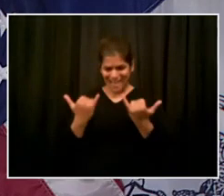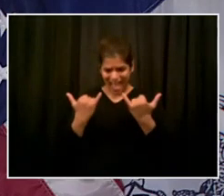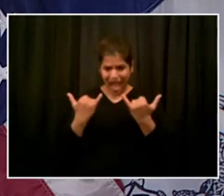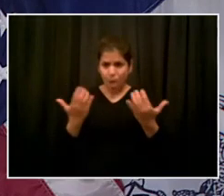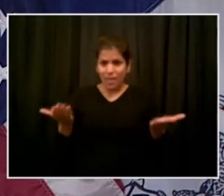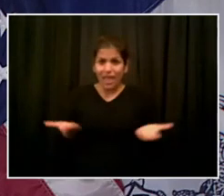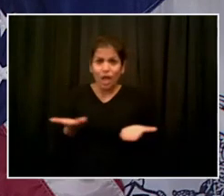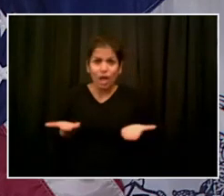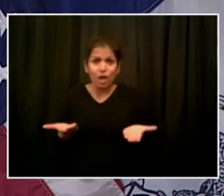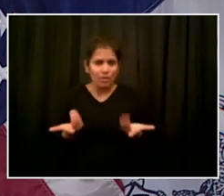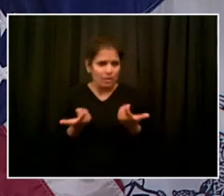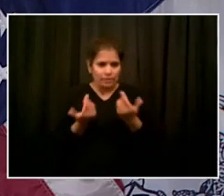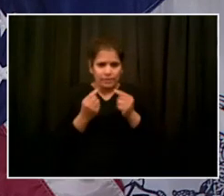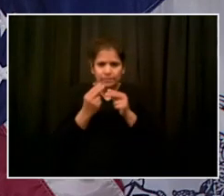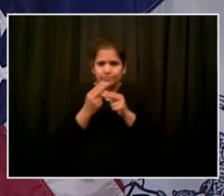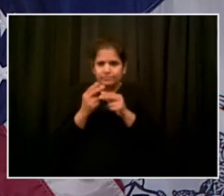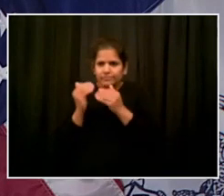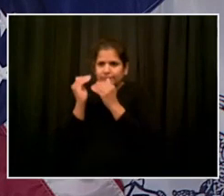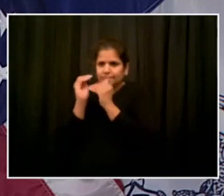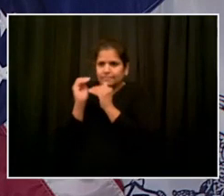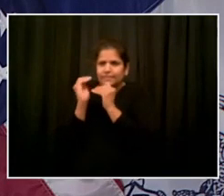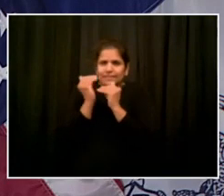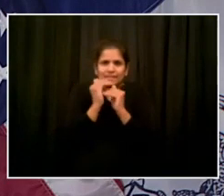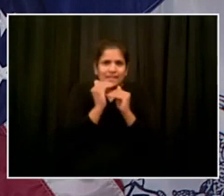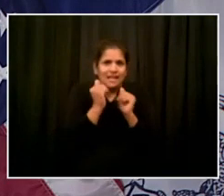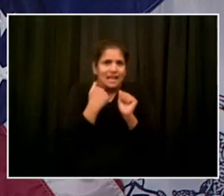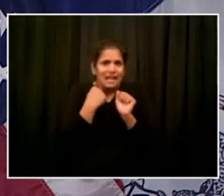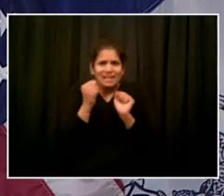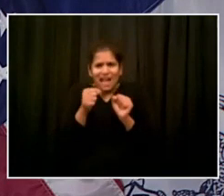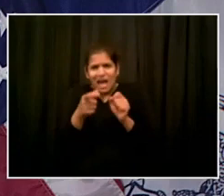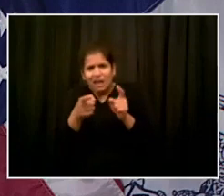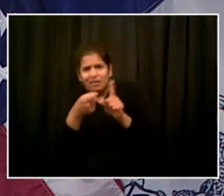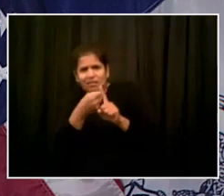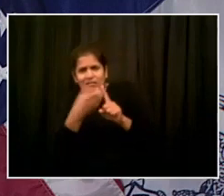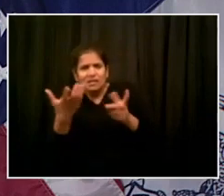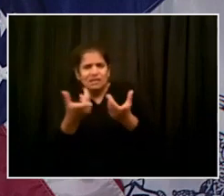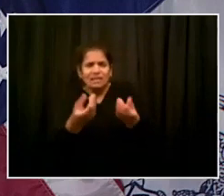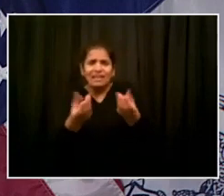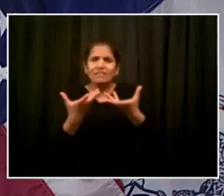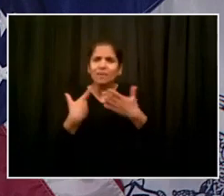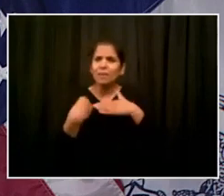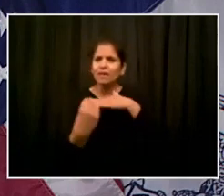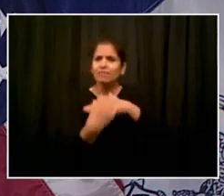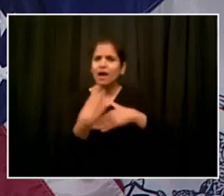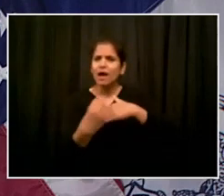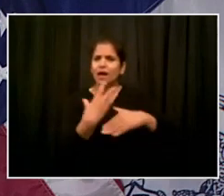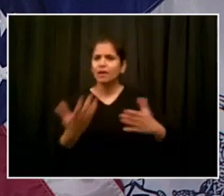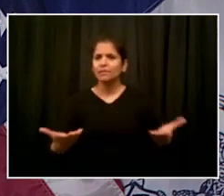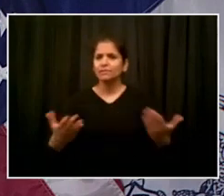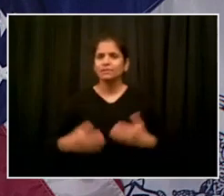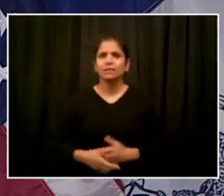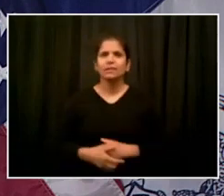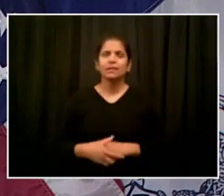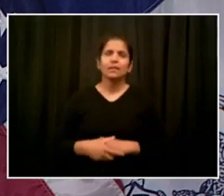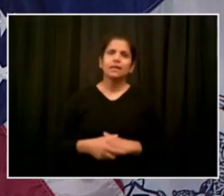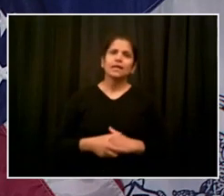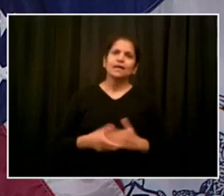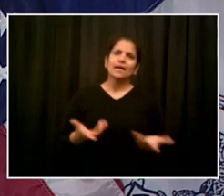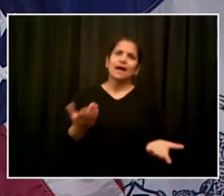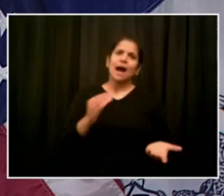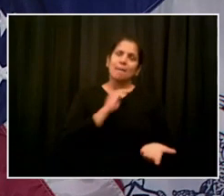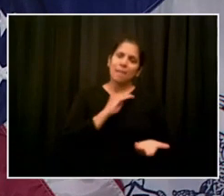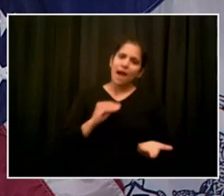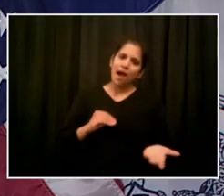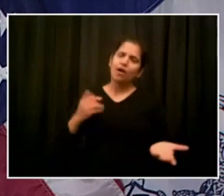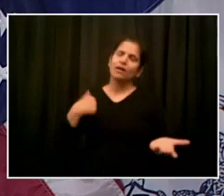guidance or advice? My guidance, as I talked about yesterday, is that the future of New York City will be mass